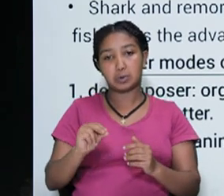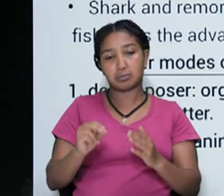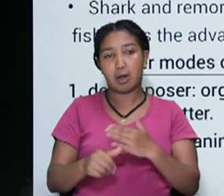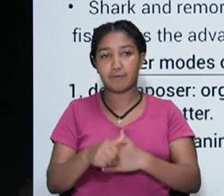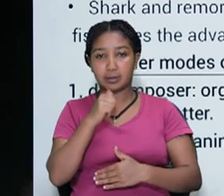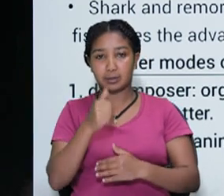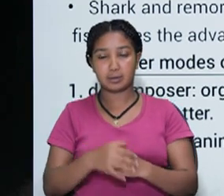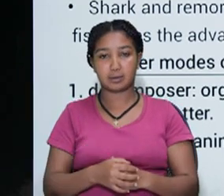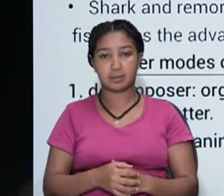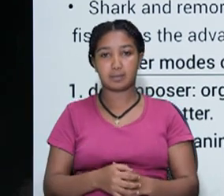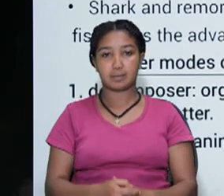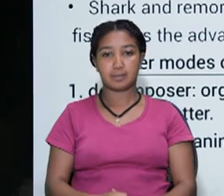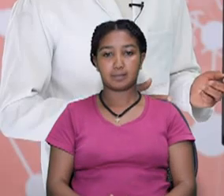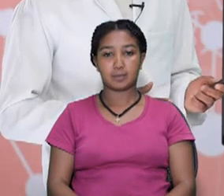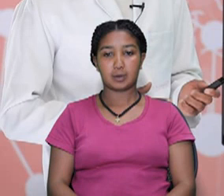affected.